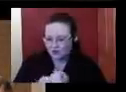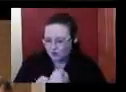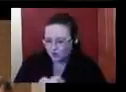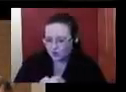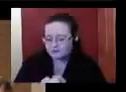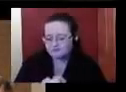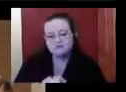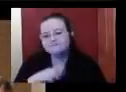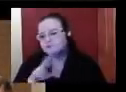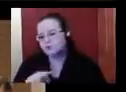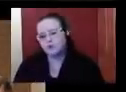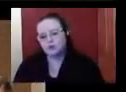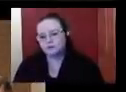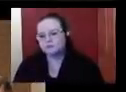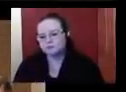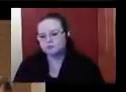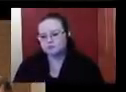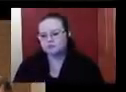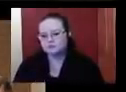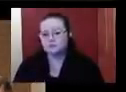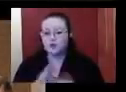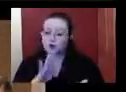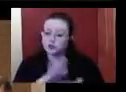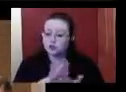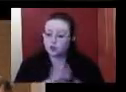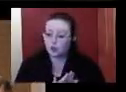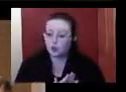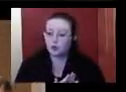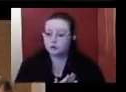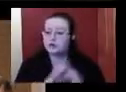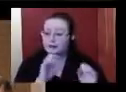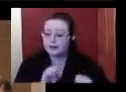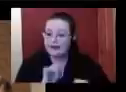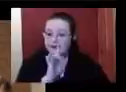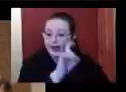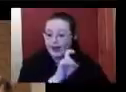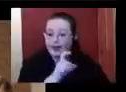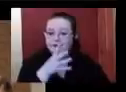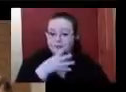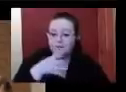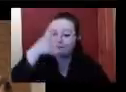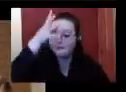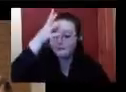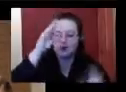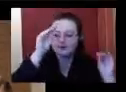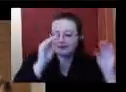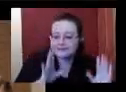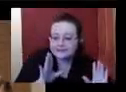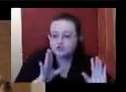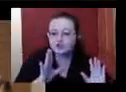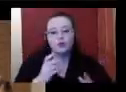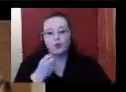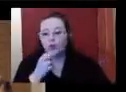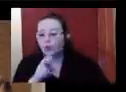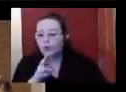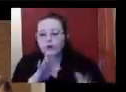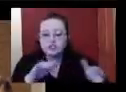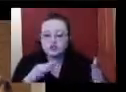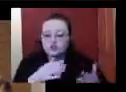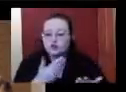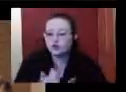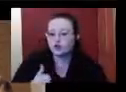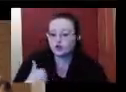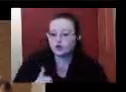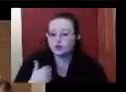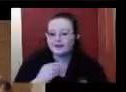school, students and parents or guardians can speak to their teacher or other trusted staff person, such as a child and youth counselor